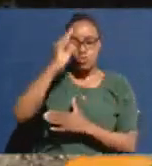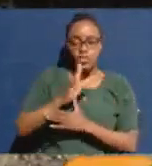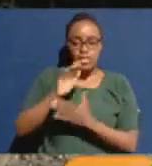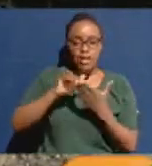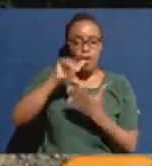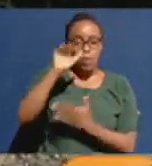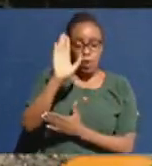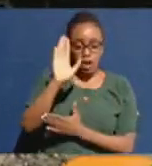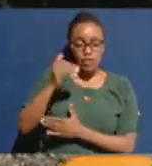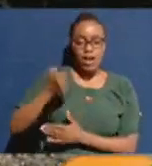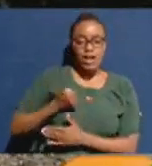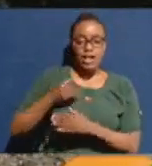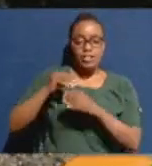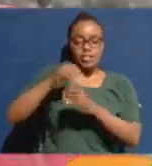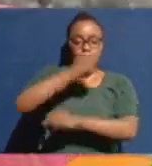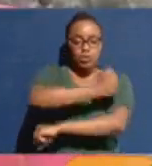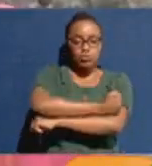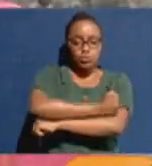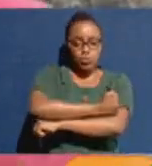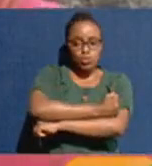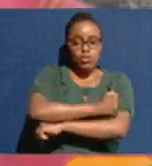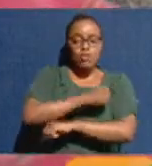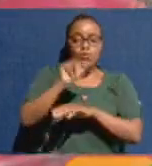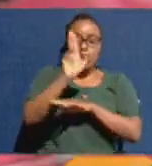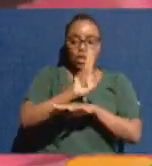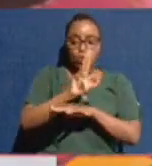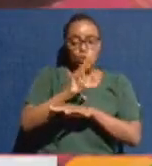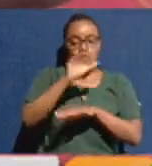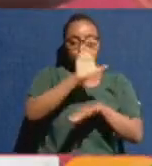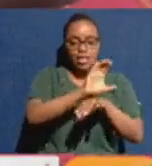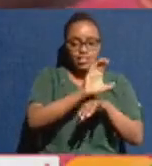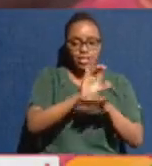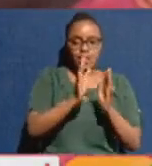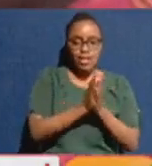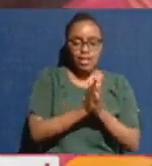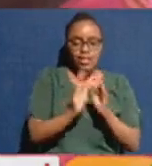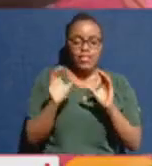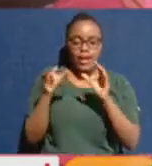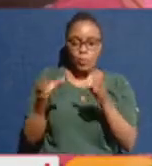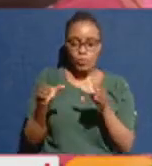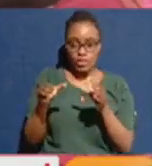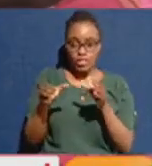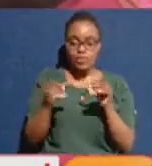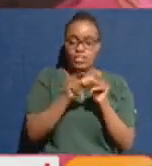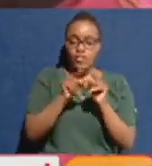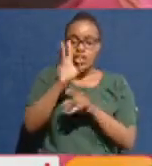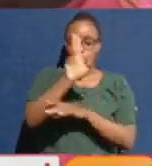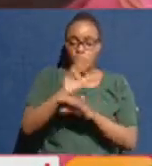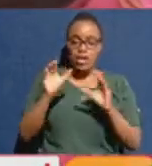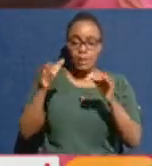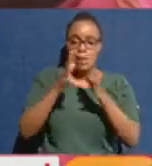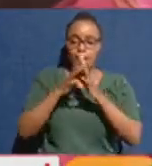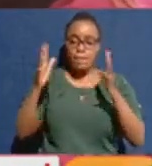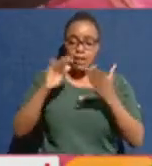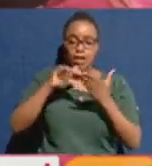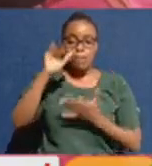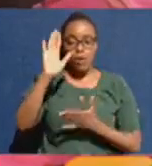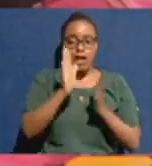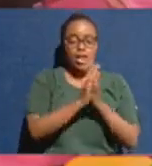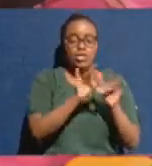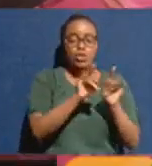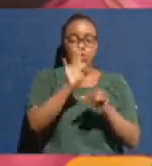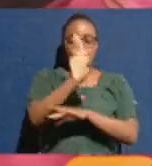especially girls in schools. Tunatumia kanisa, natumia barasa. Ninatumia barasa kubwa sana muno.